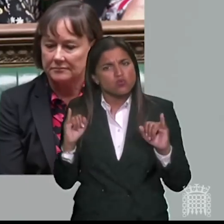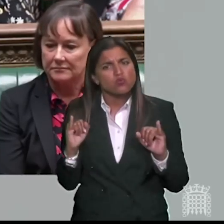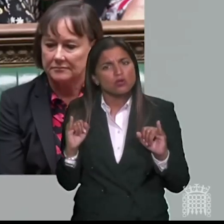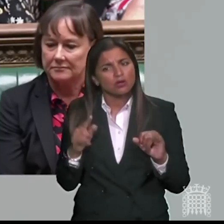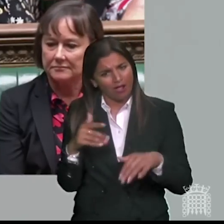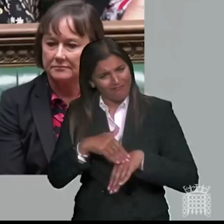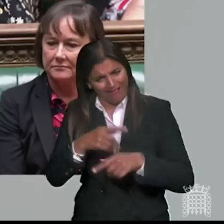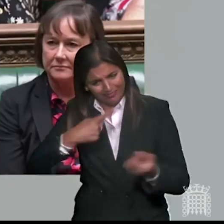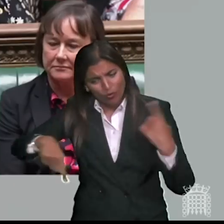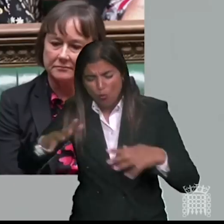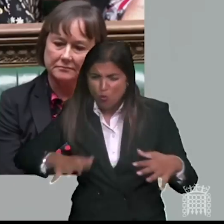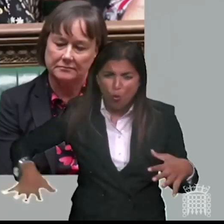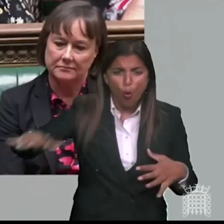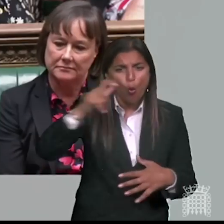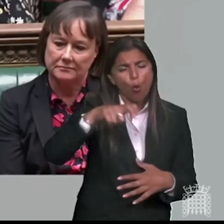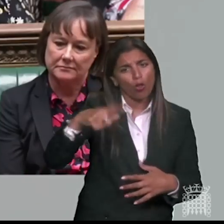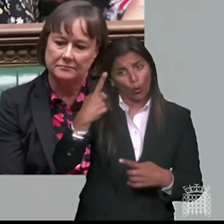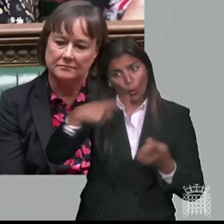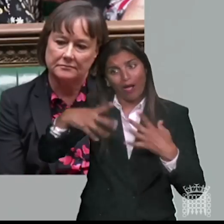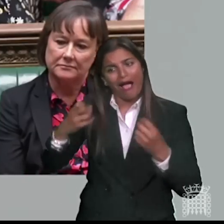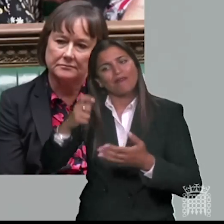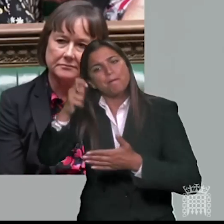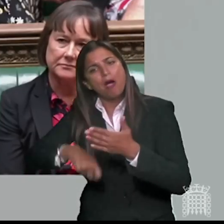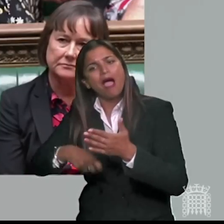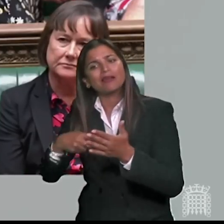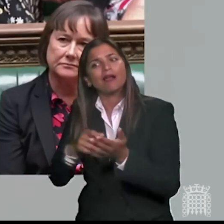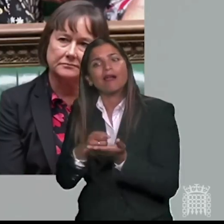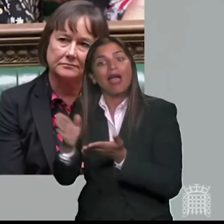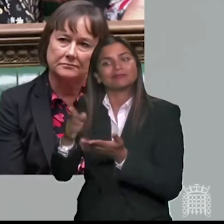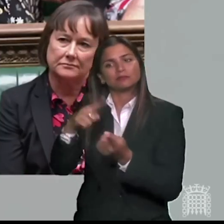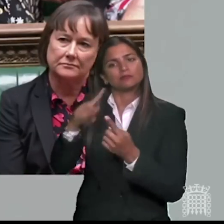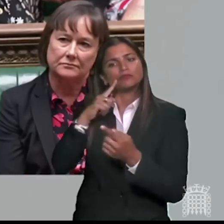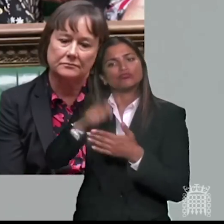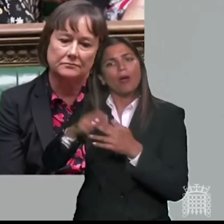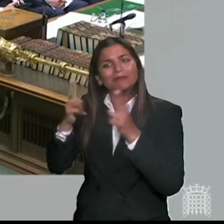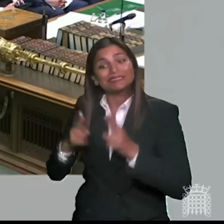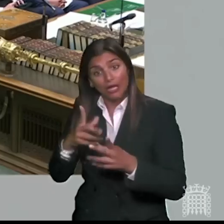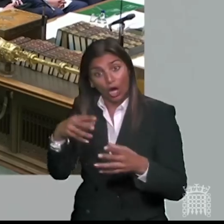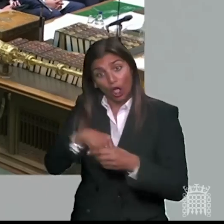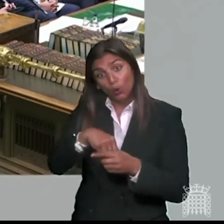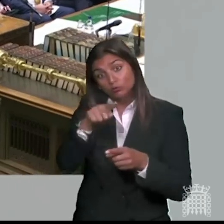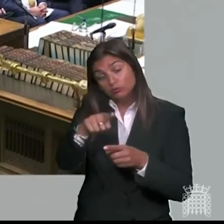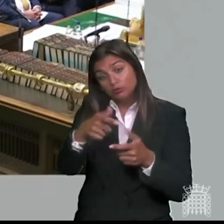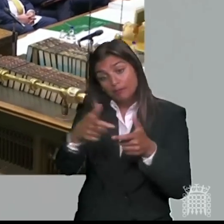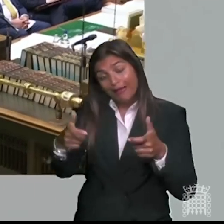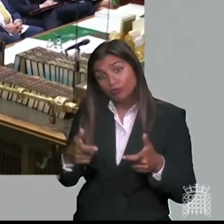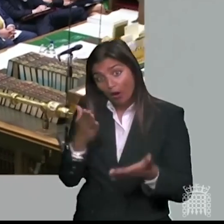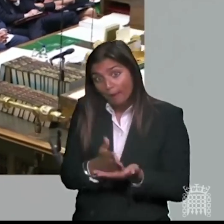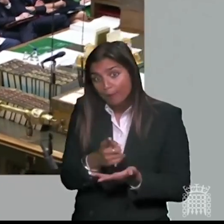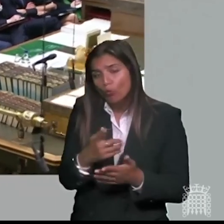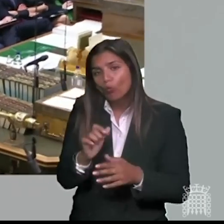he tell us, are buy-to-let properties included in their mortgage support package, yes or no?